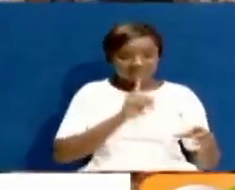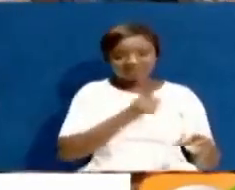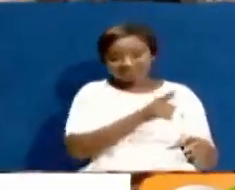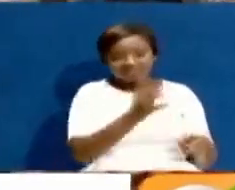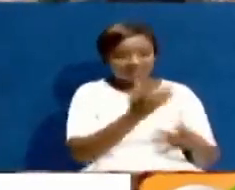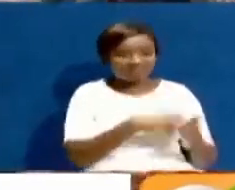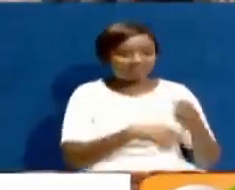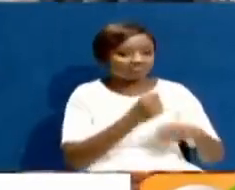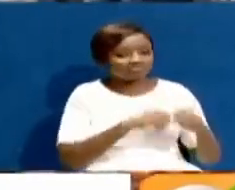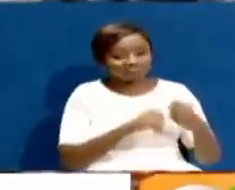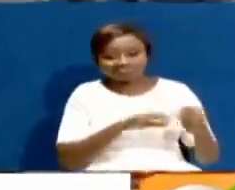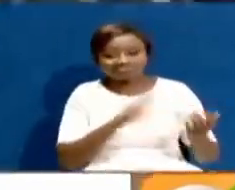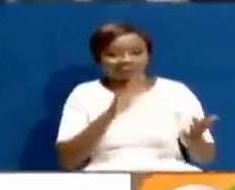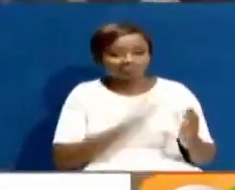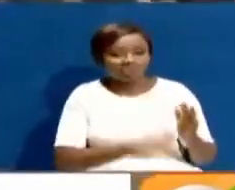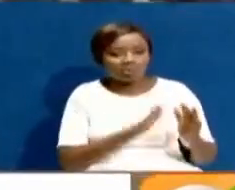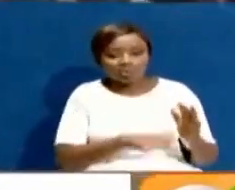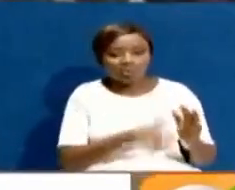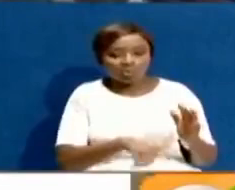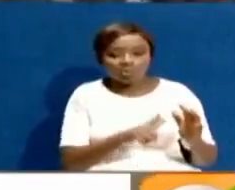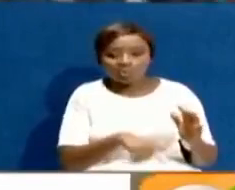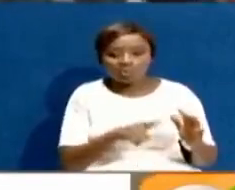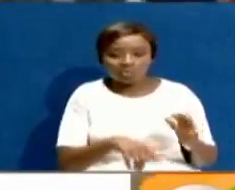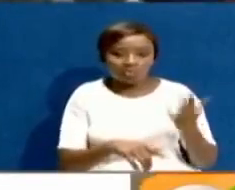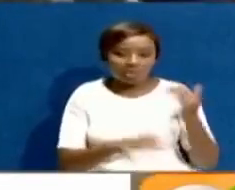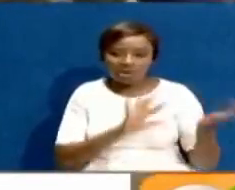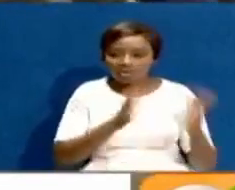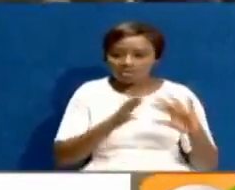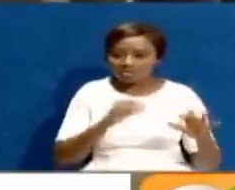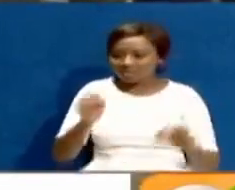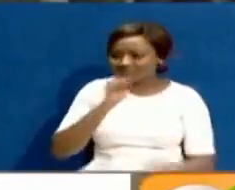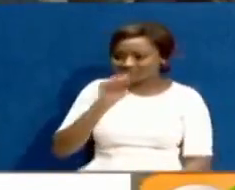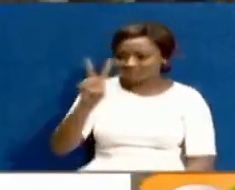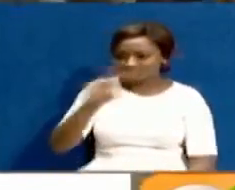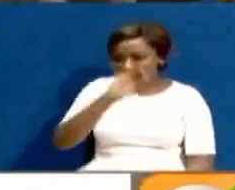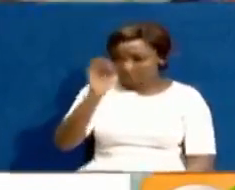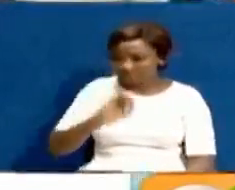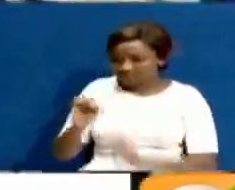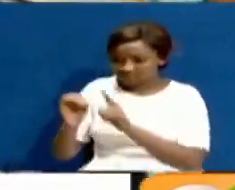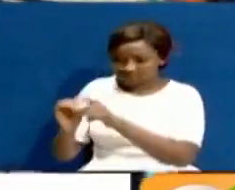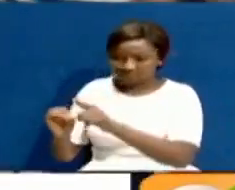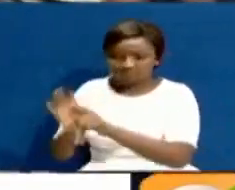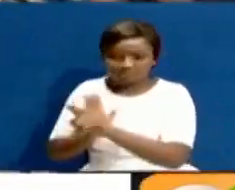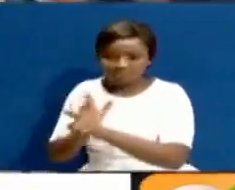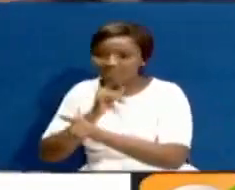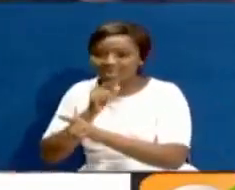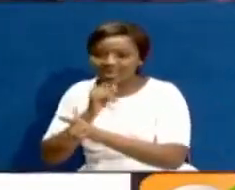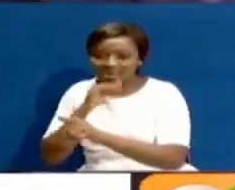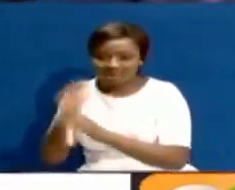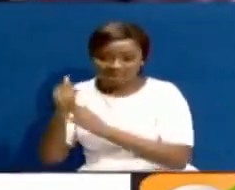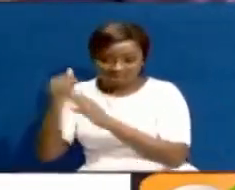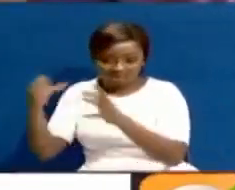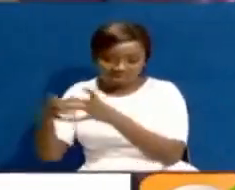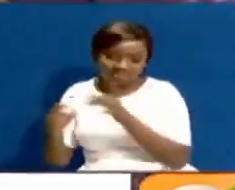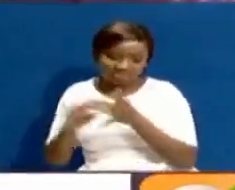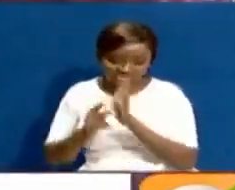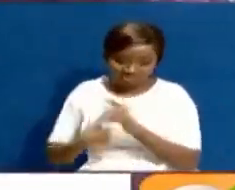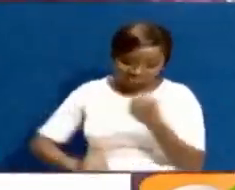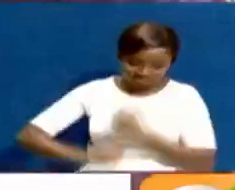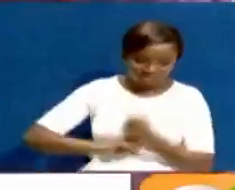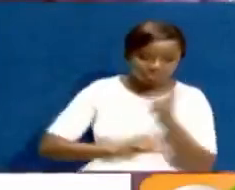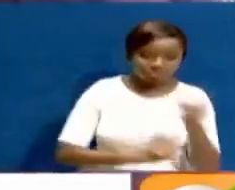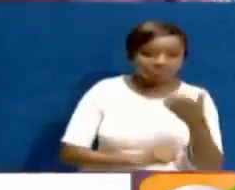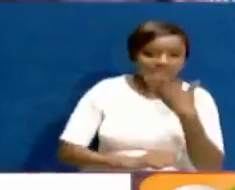strongly affected, compared with 52% of enterprises led by men. Besides supporting